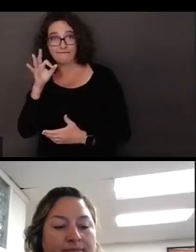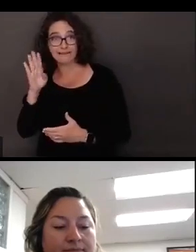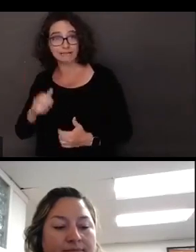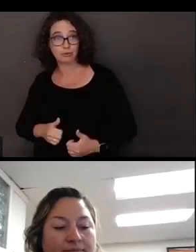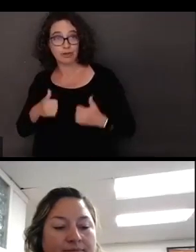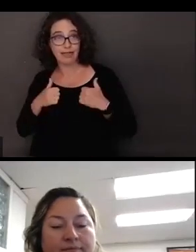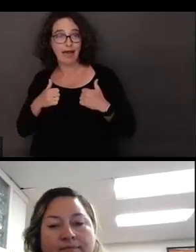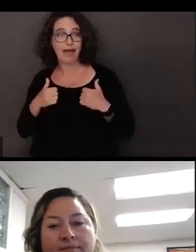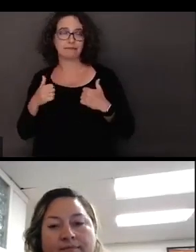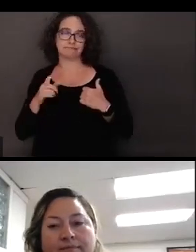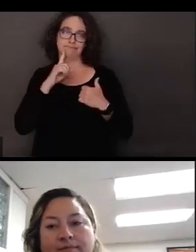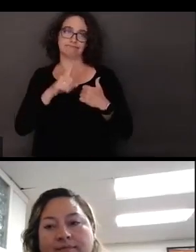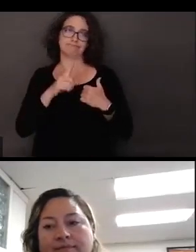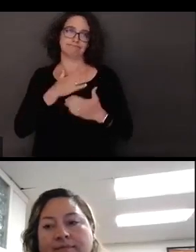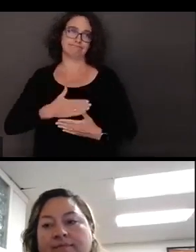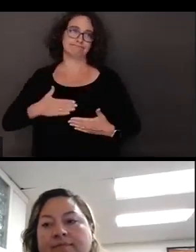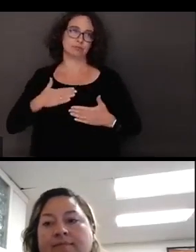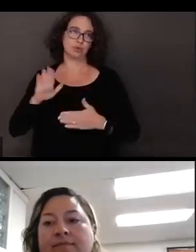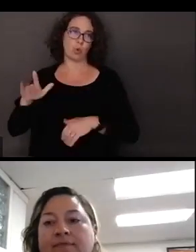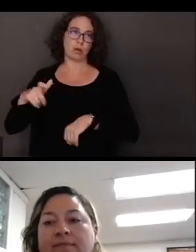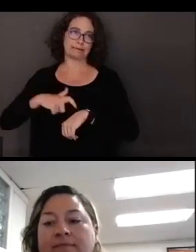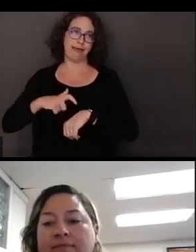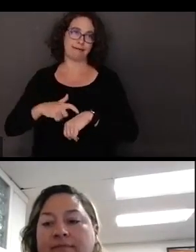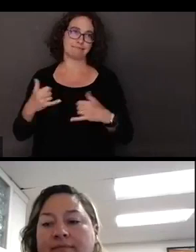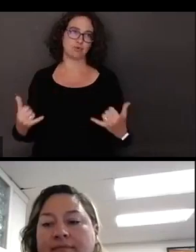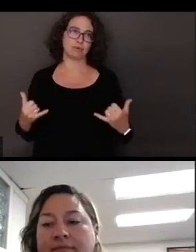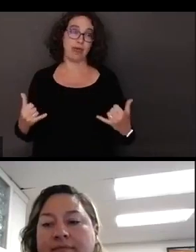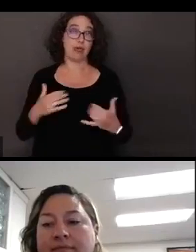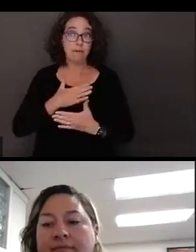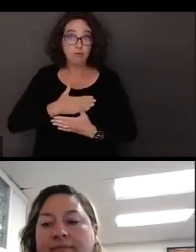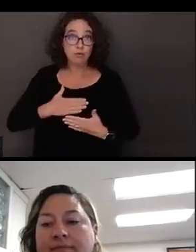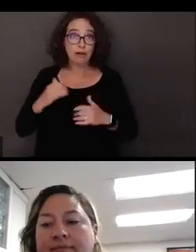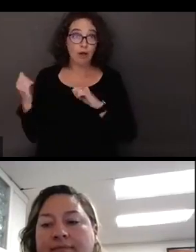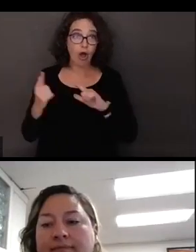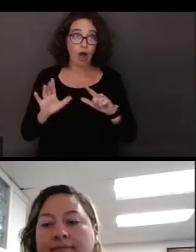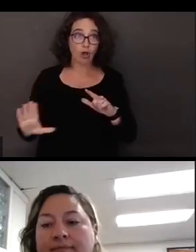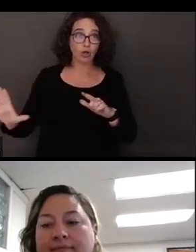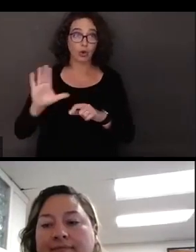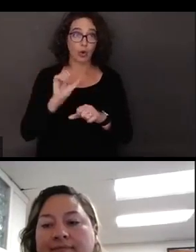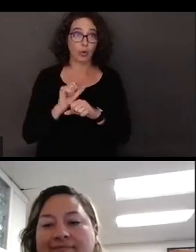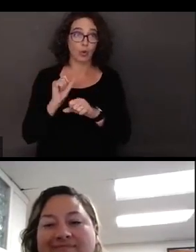really appreciate your time today and appreciate all the work that you all are doing on